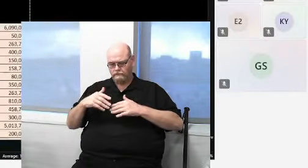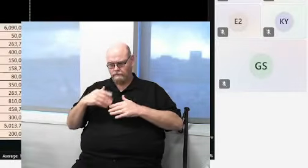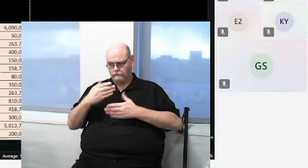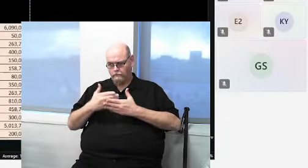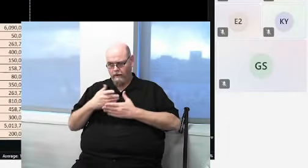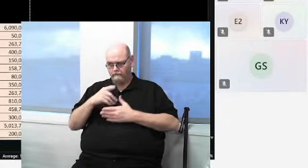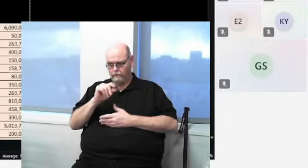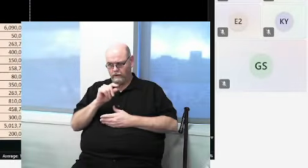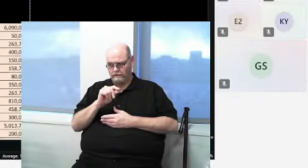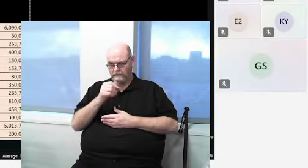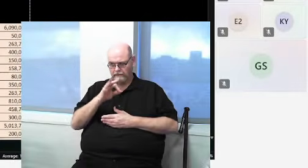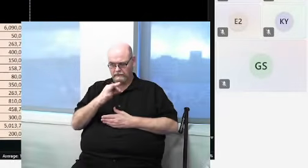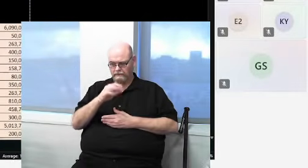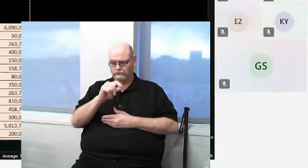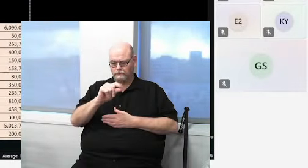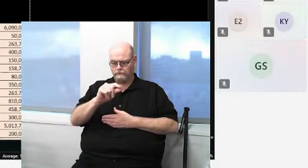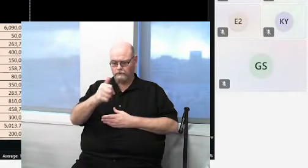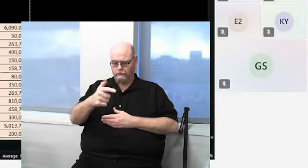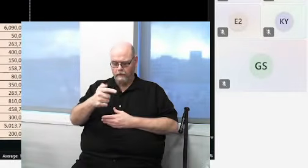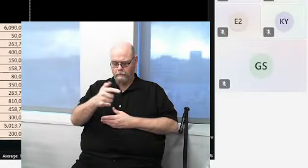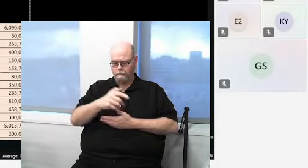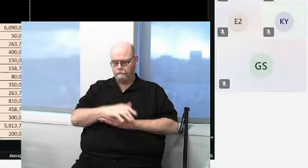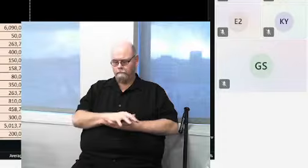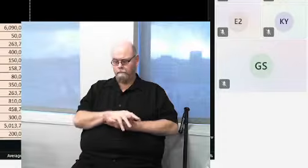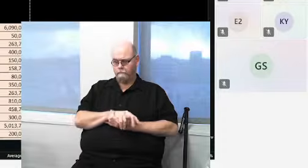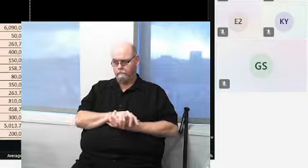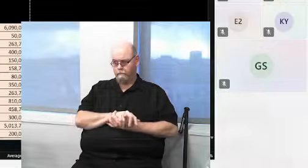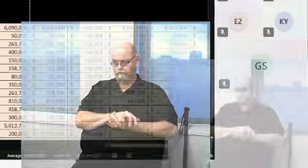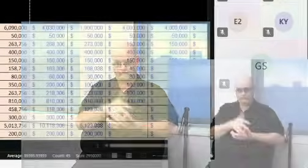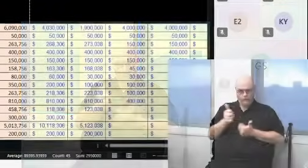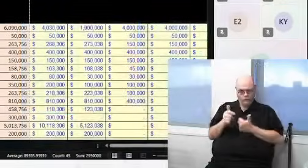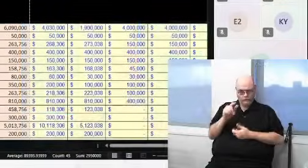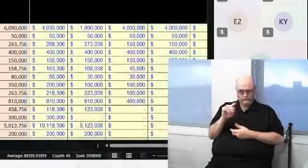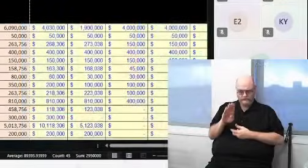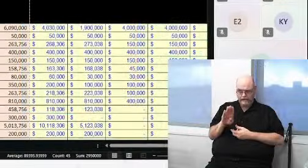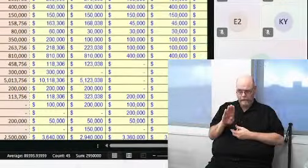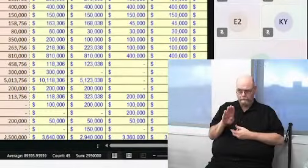Not yet. So line 19, 20, 21.